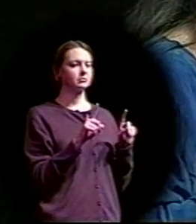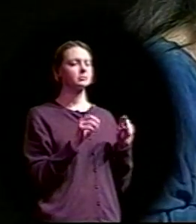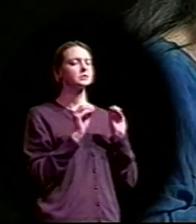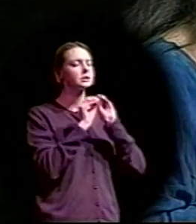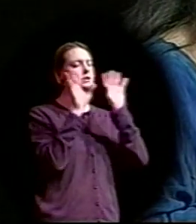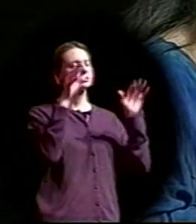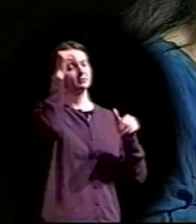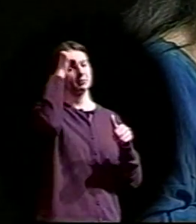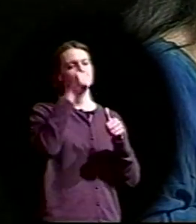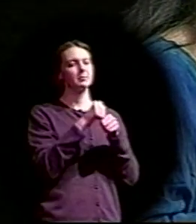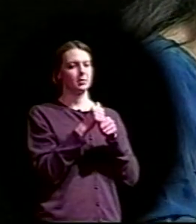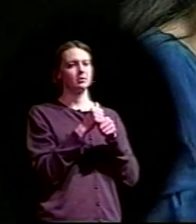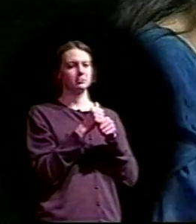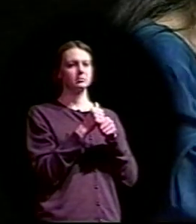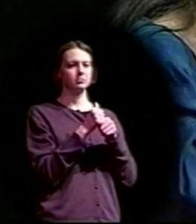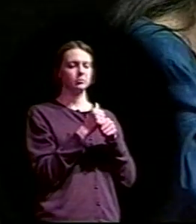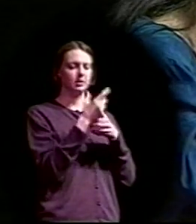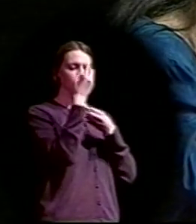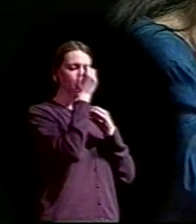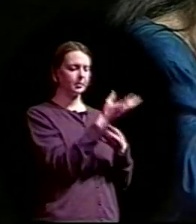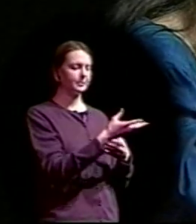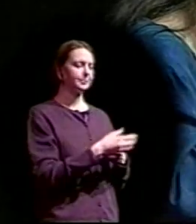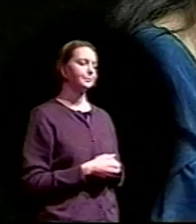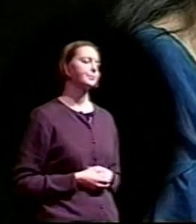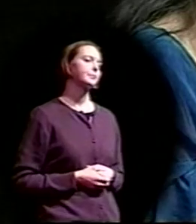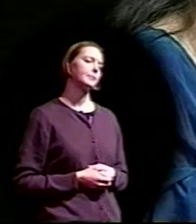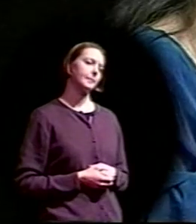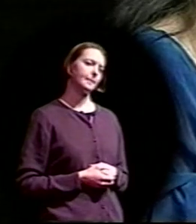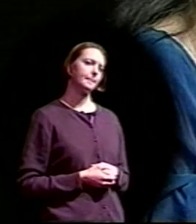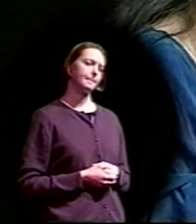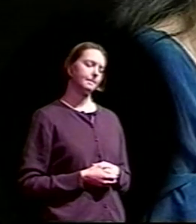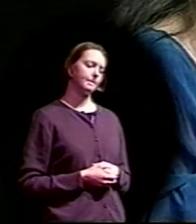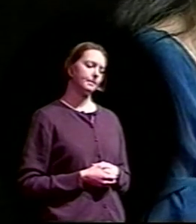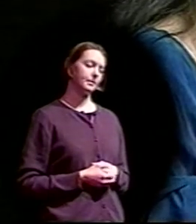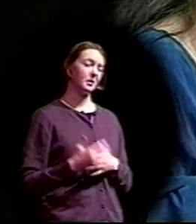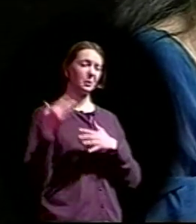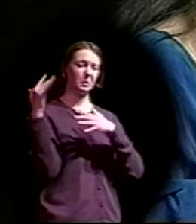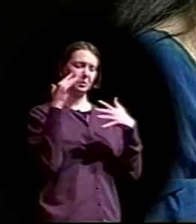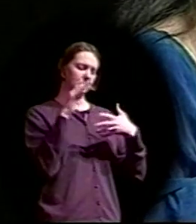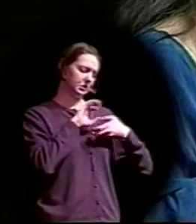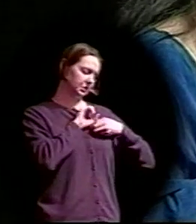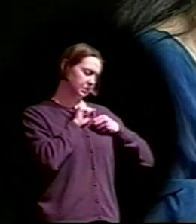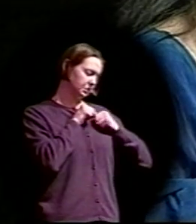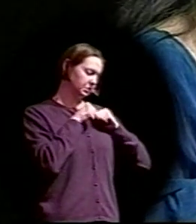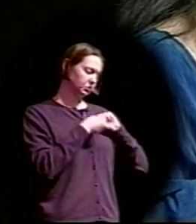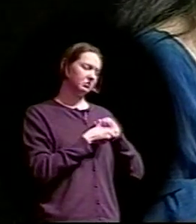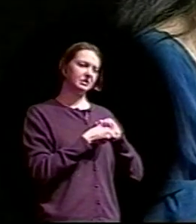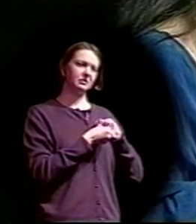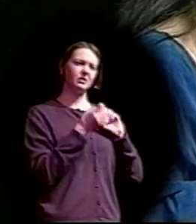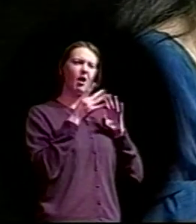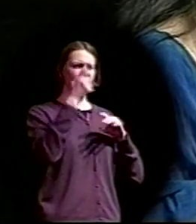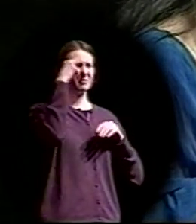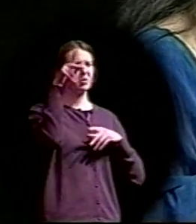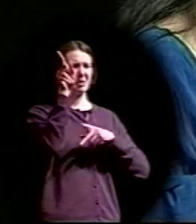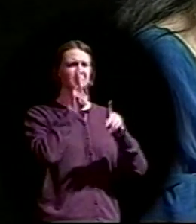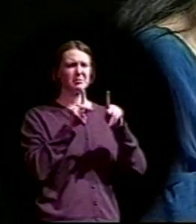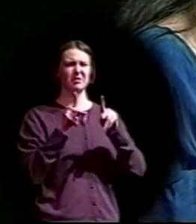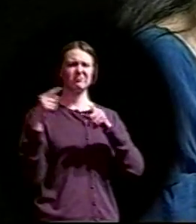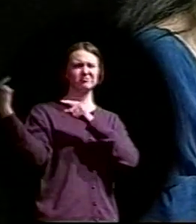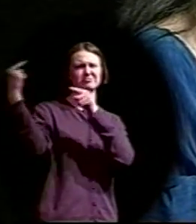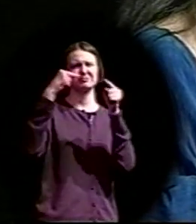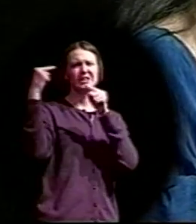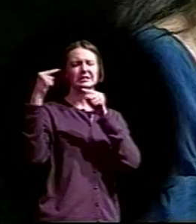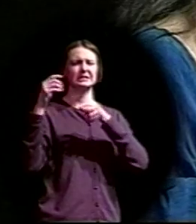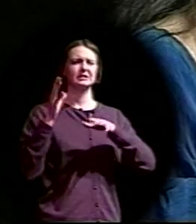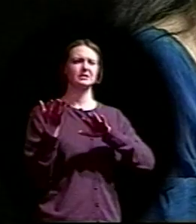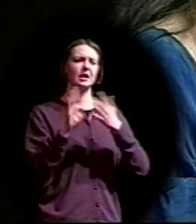me afterwards. He said, "The grief of war is not only visited on those who fight and die, but